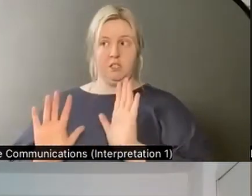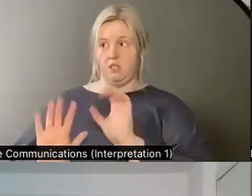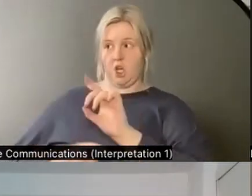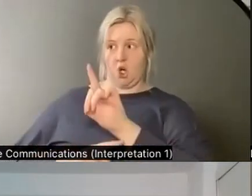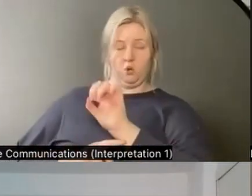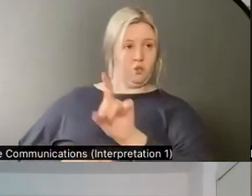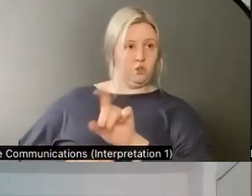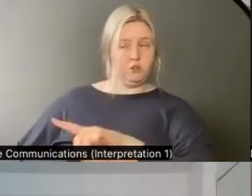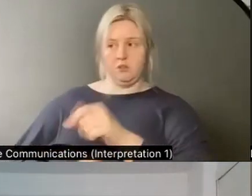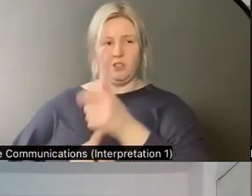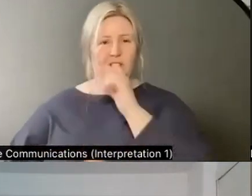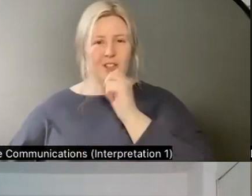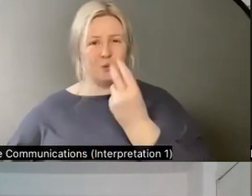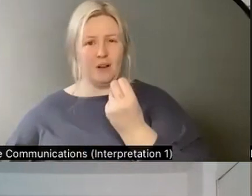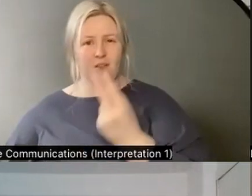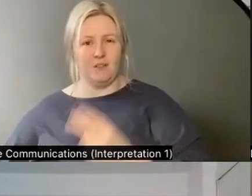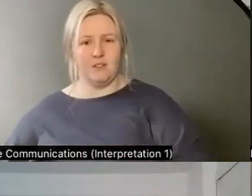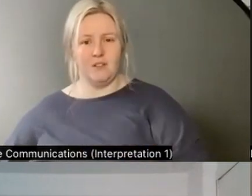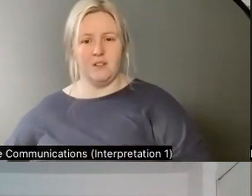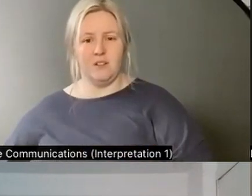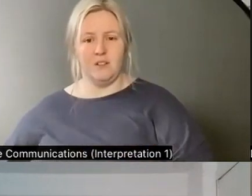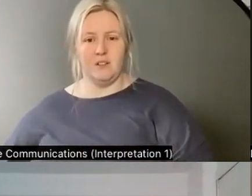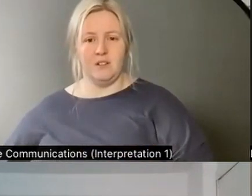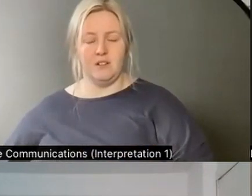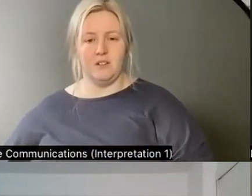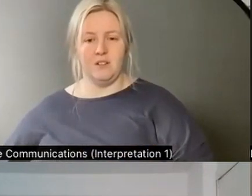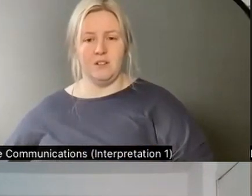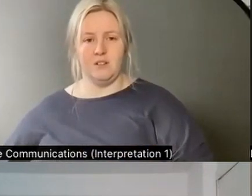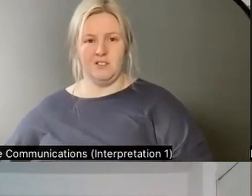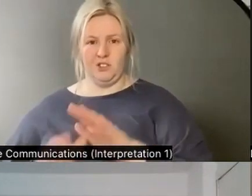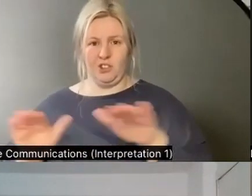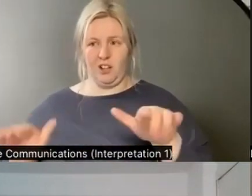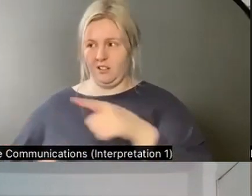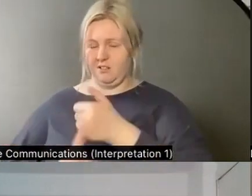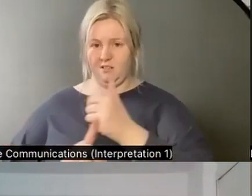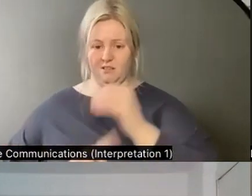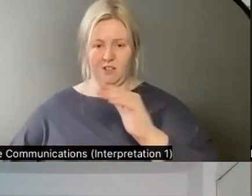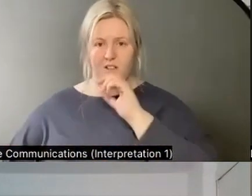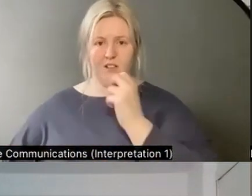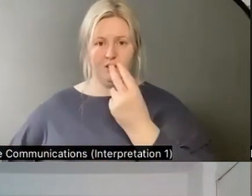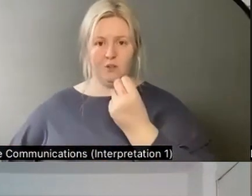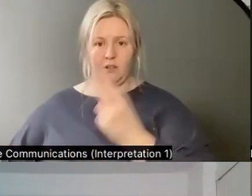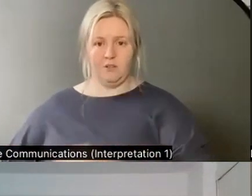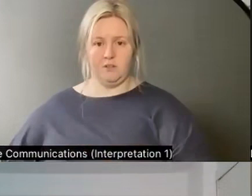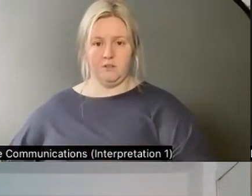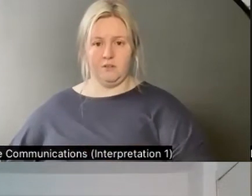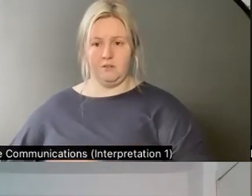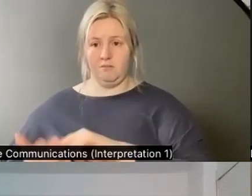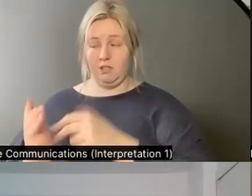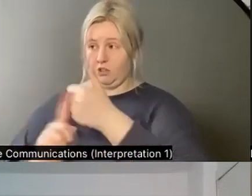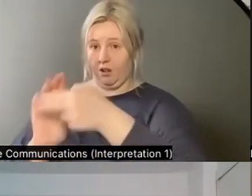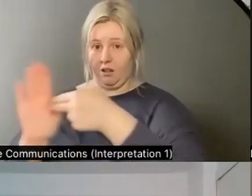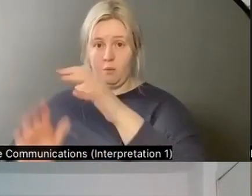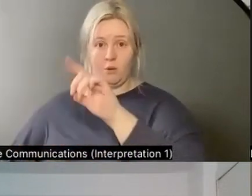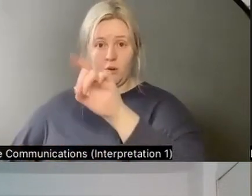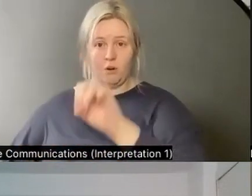on a 12-year-old child. Well, what 12-year-old child who's not in hospice care shouldn't be a code?